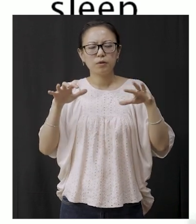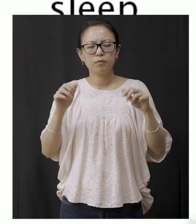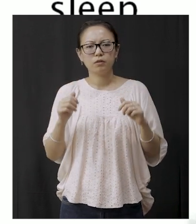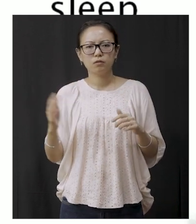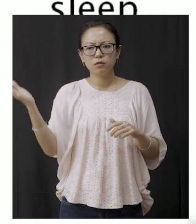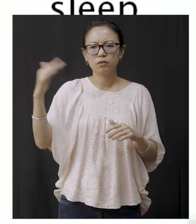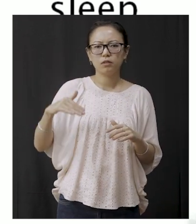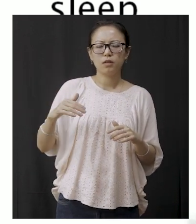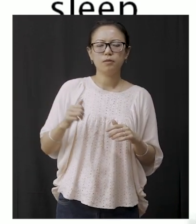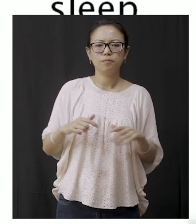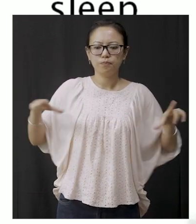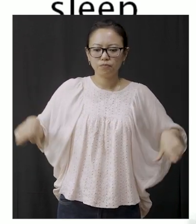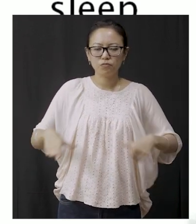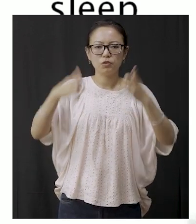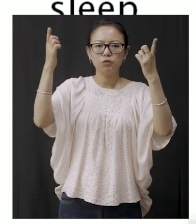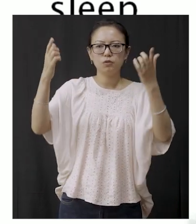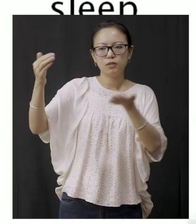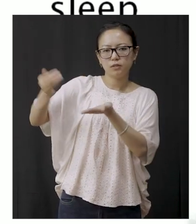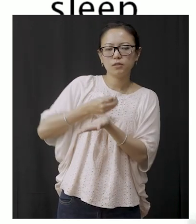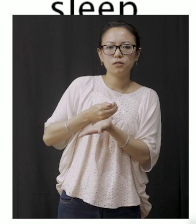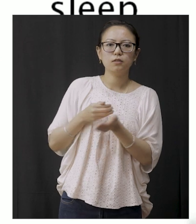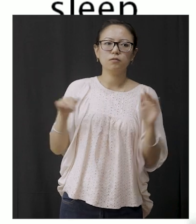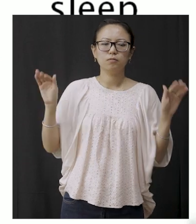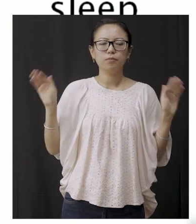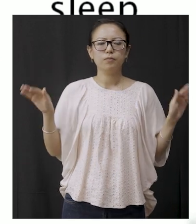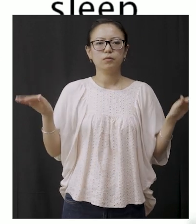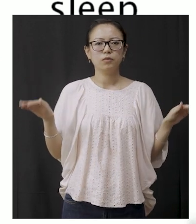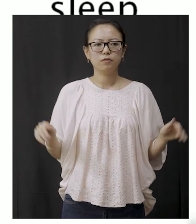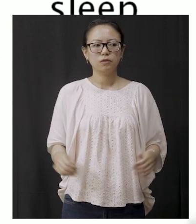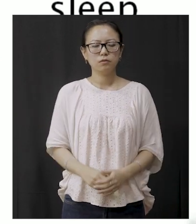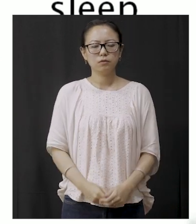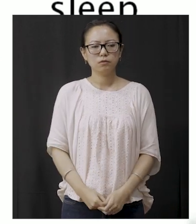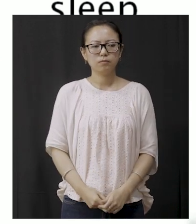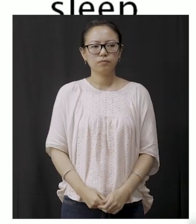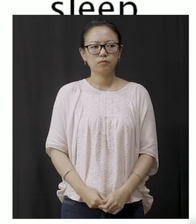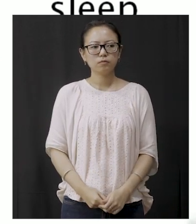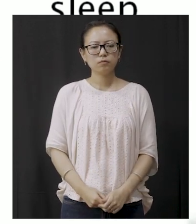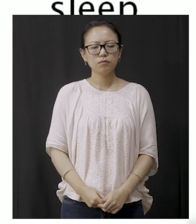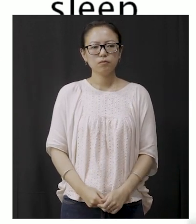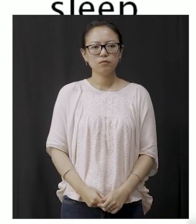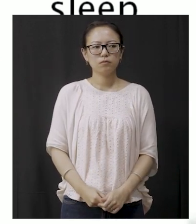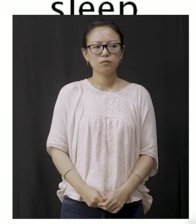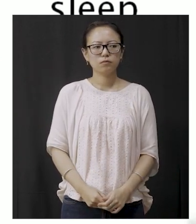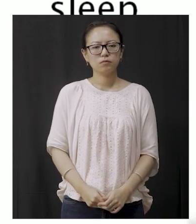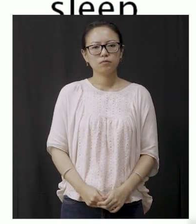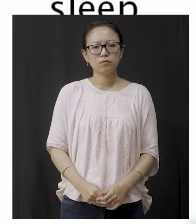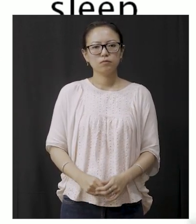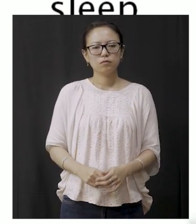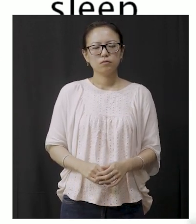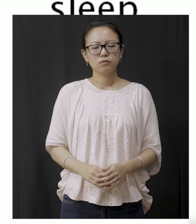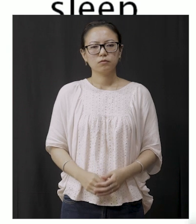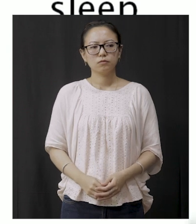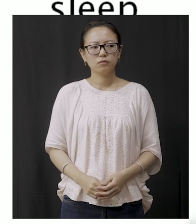from all the harms. That is why the tall trees shelter them. Them means birds,